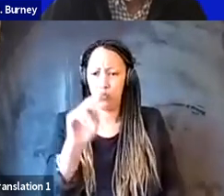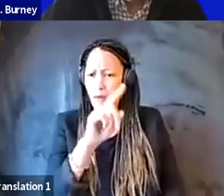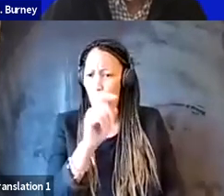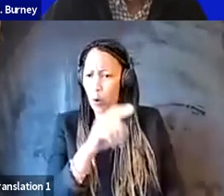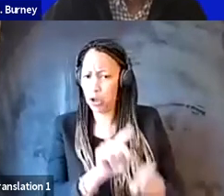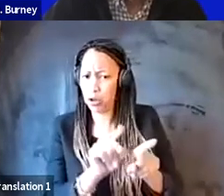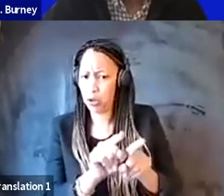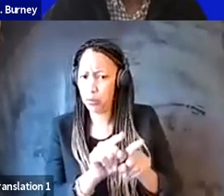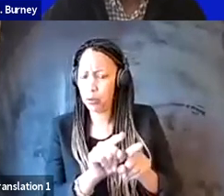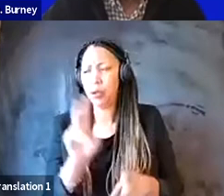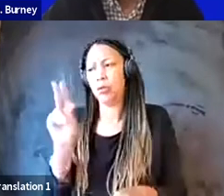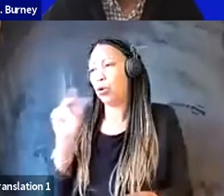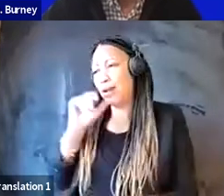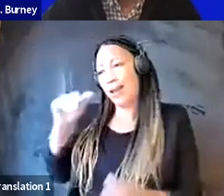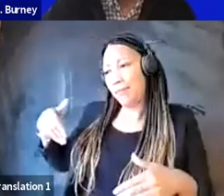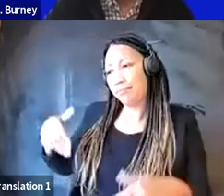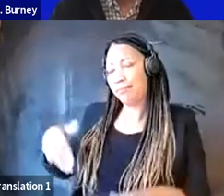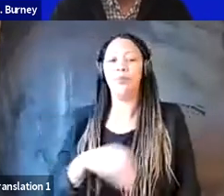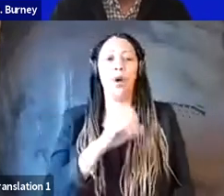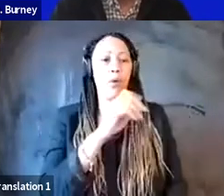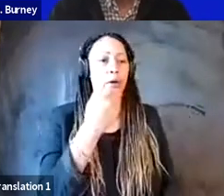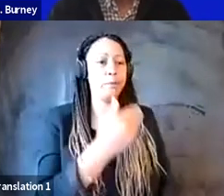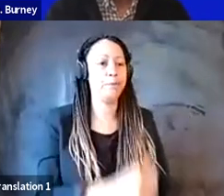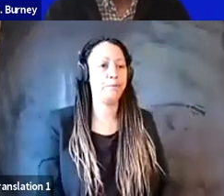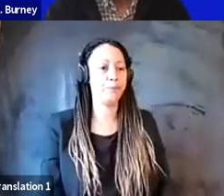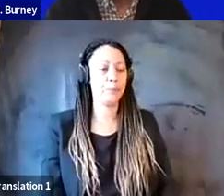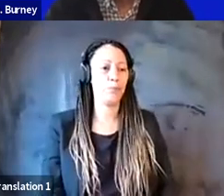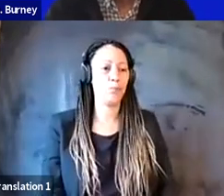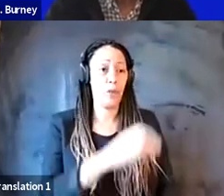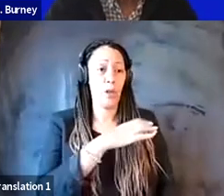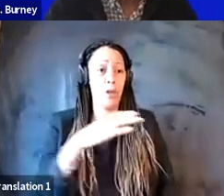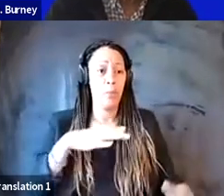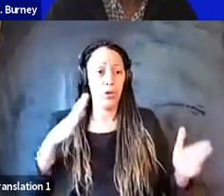No, I'm not yet. Okay, good. Commissioner